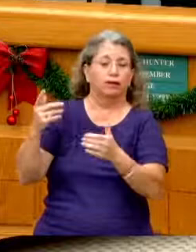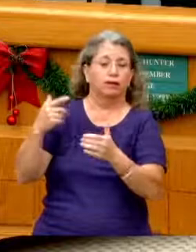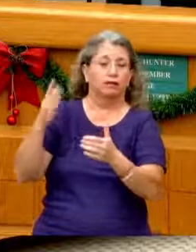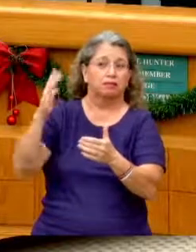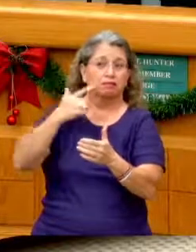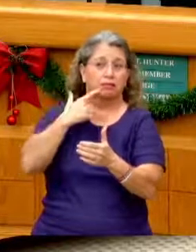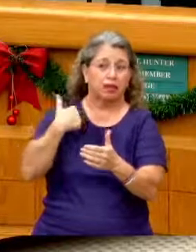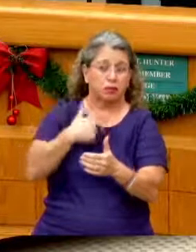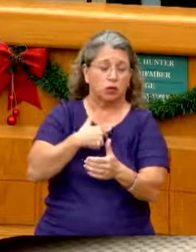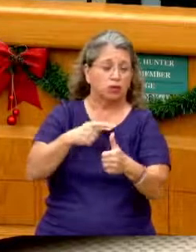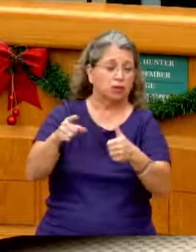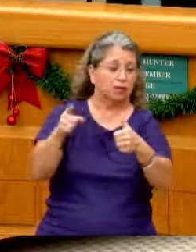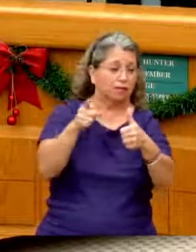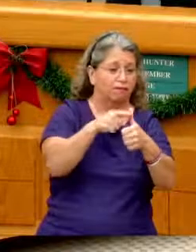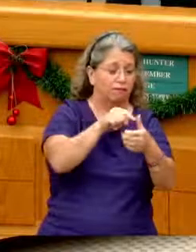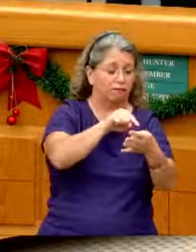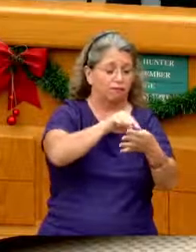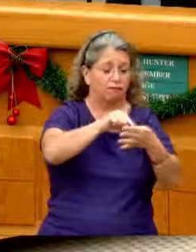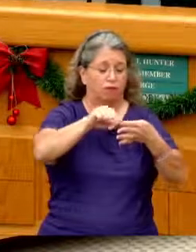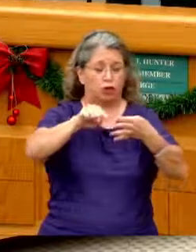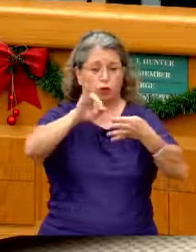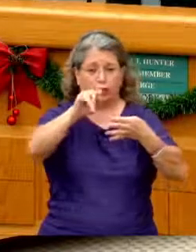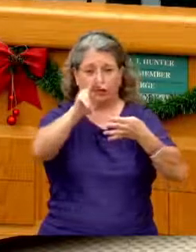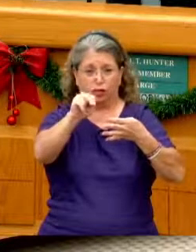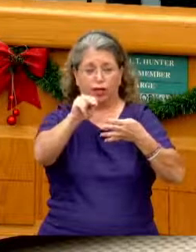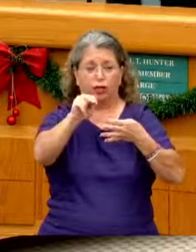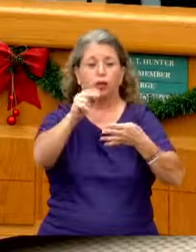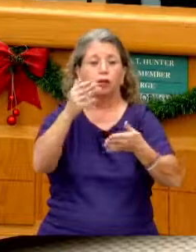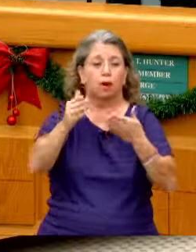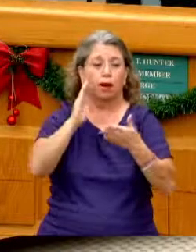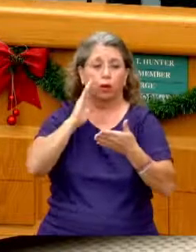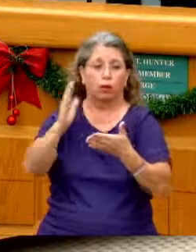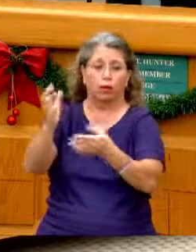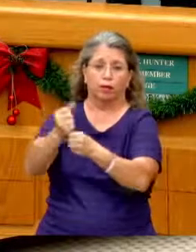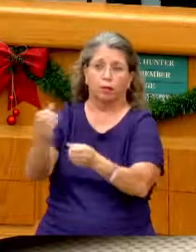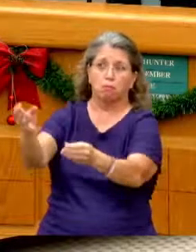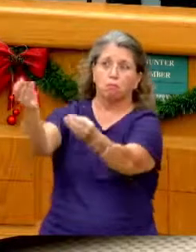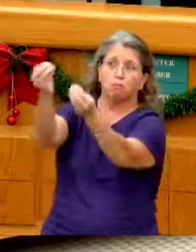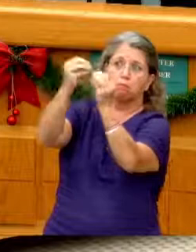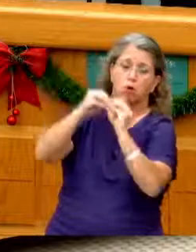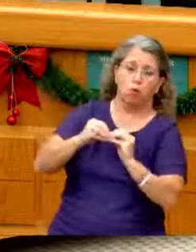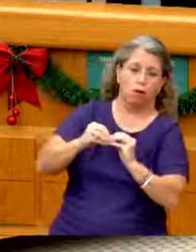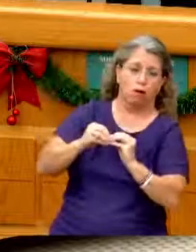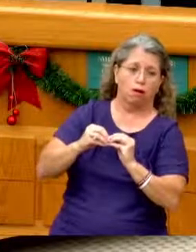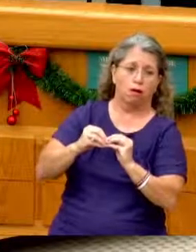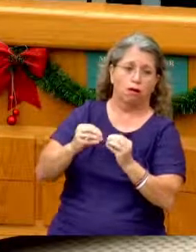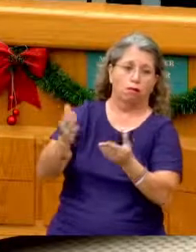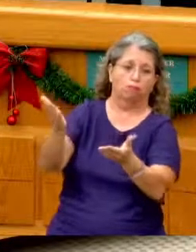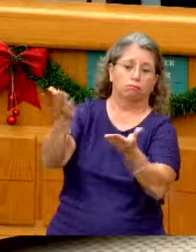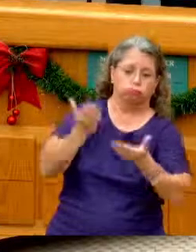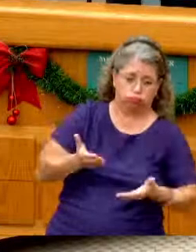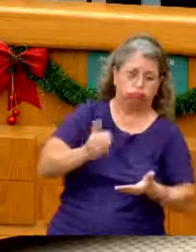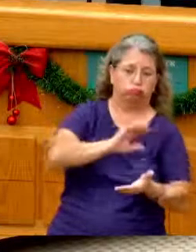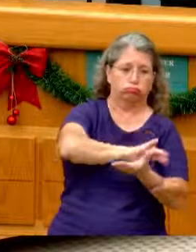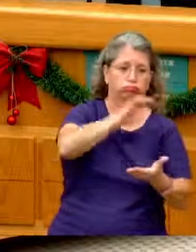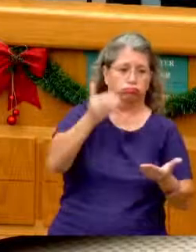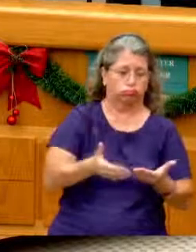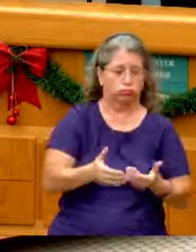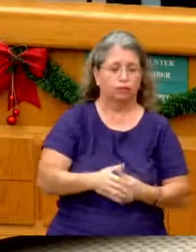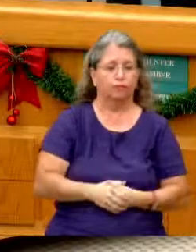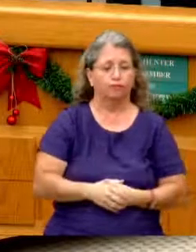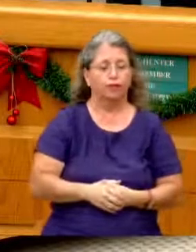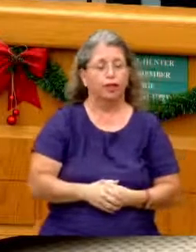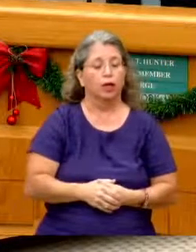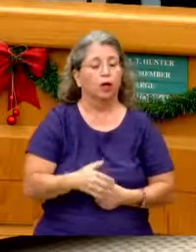2021 would probably bring us much larger doses amounts. COVID-19 testing continues to be provided in